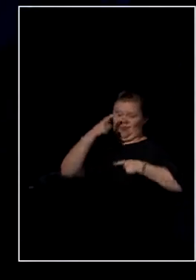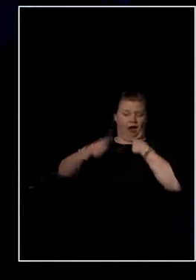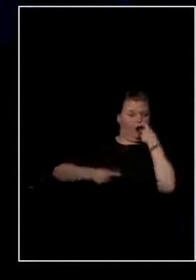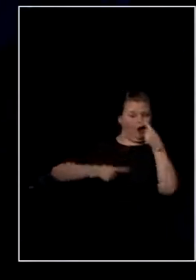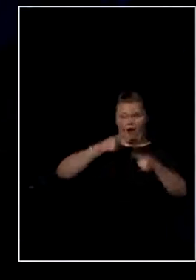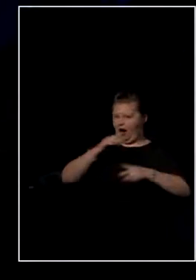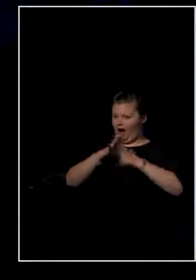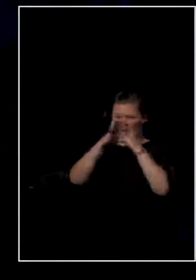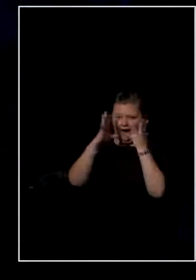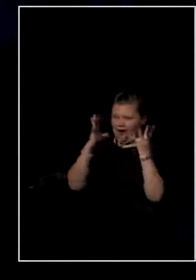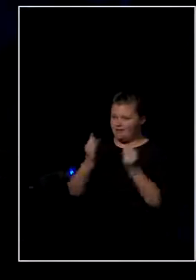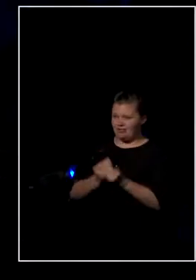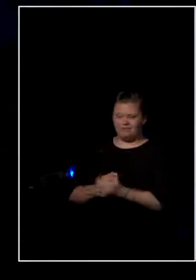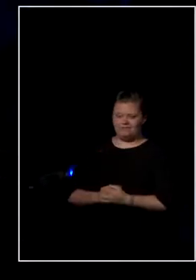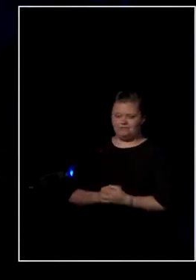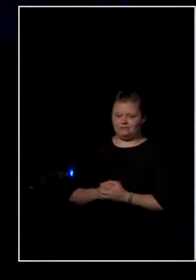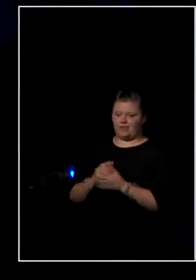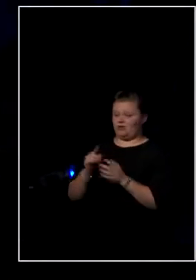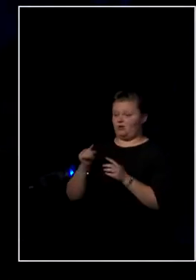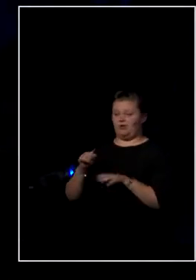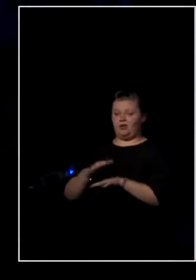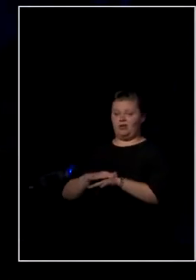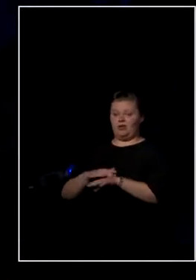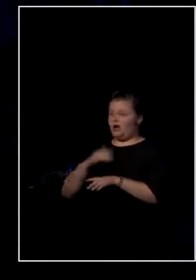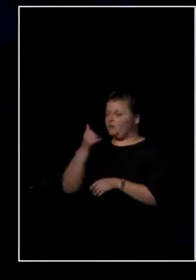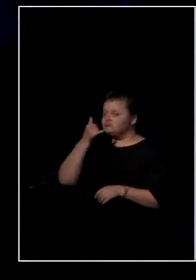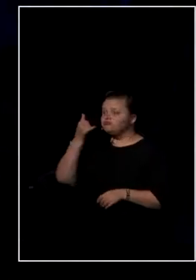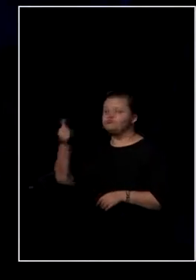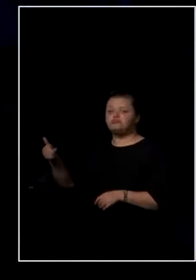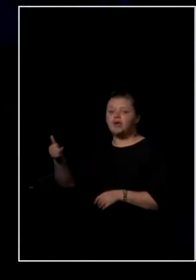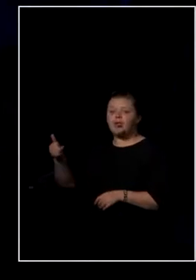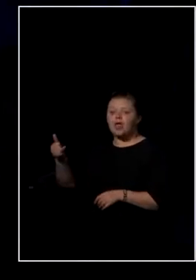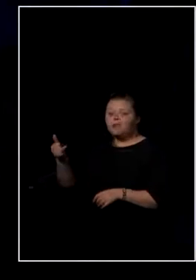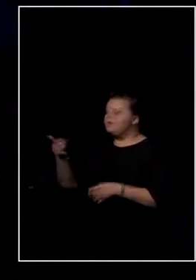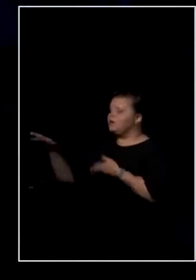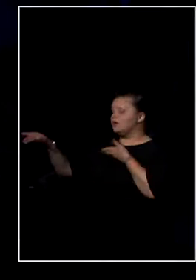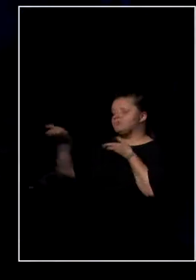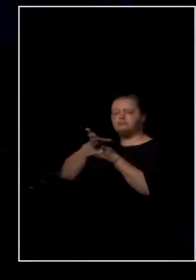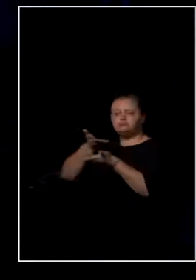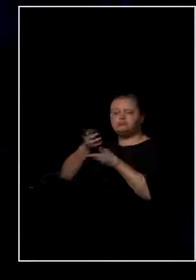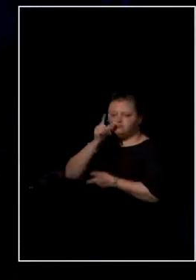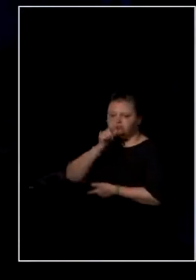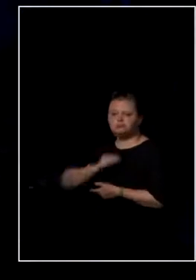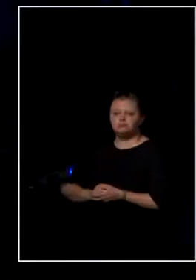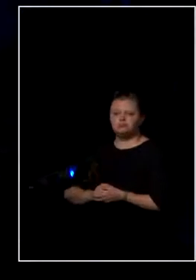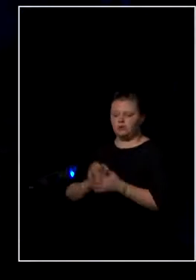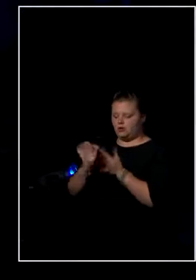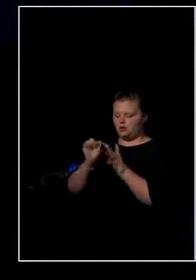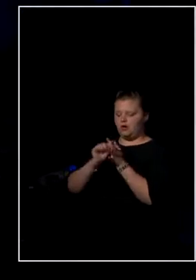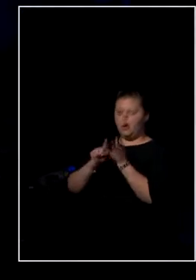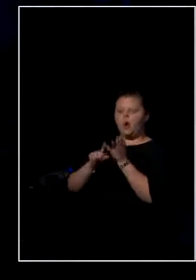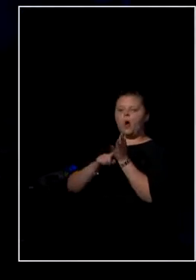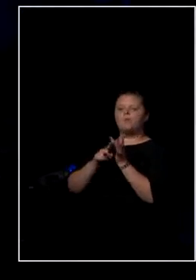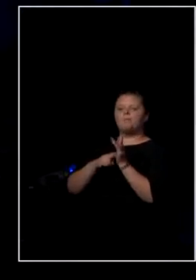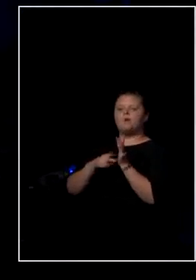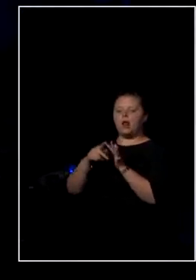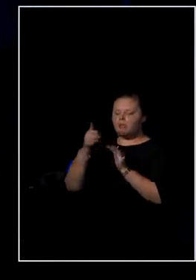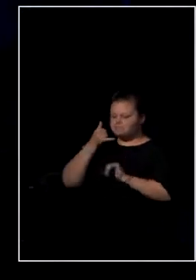And that's when Pauline said, I'll ring them up and I'll let them talk to you. So Pauline rang them up